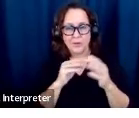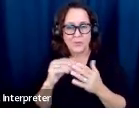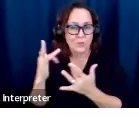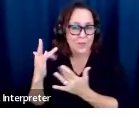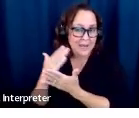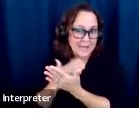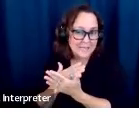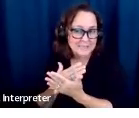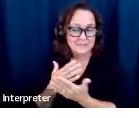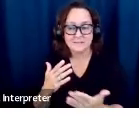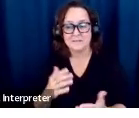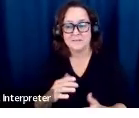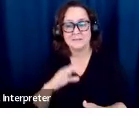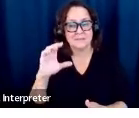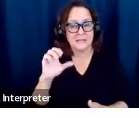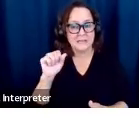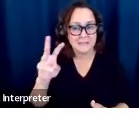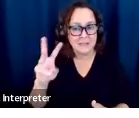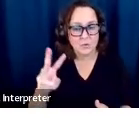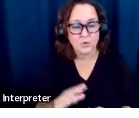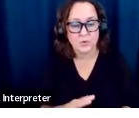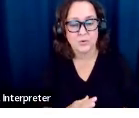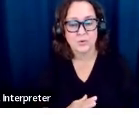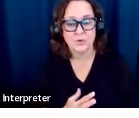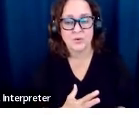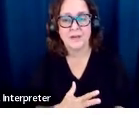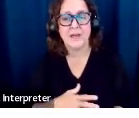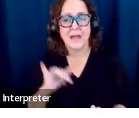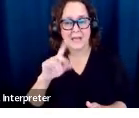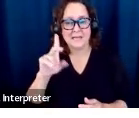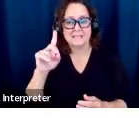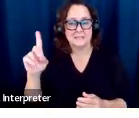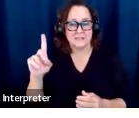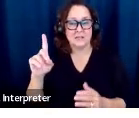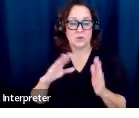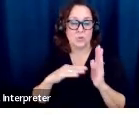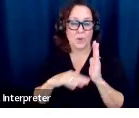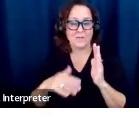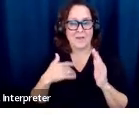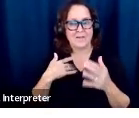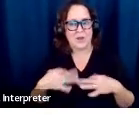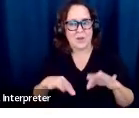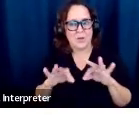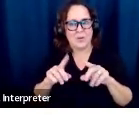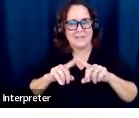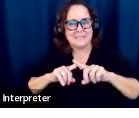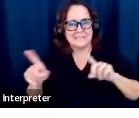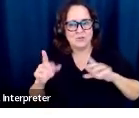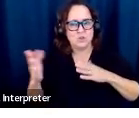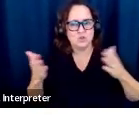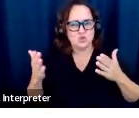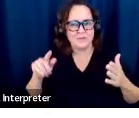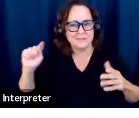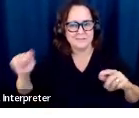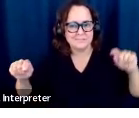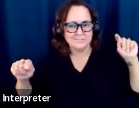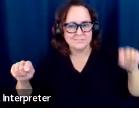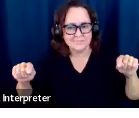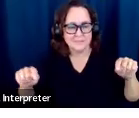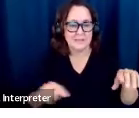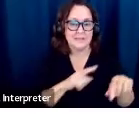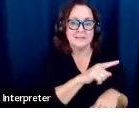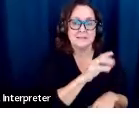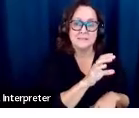and also the CSW and the IDD waiver do have some important differences in the services that are available. Additionally, the CSW